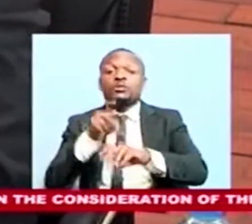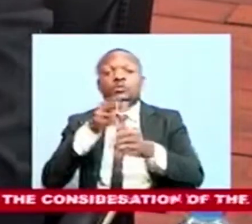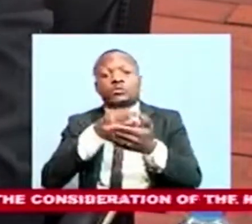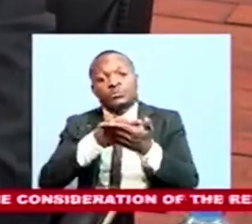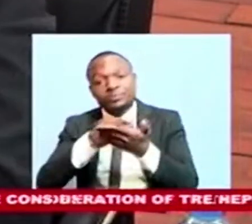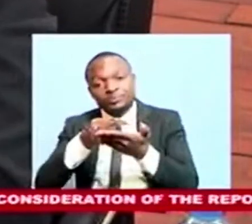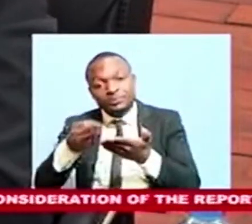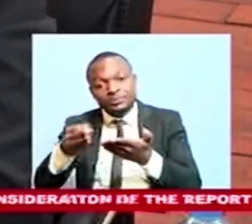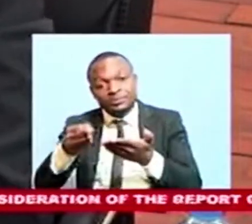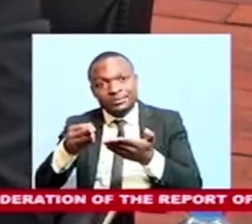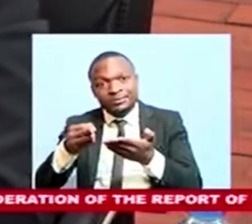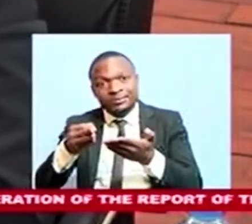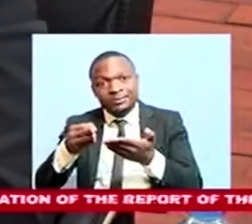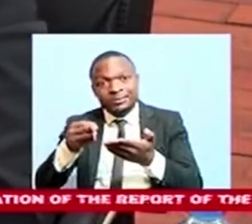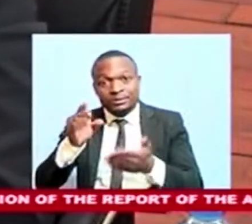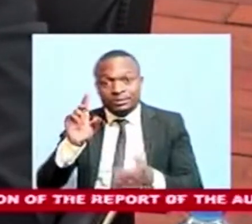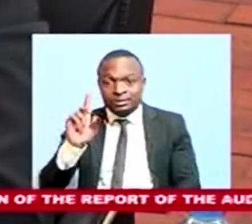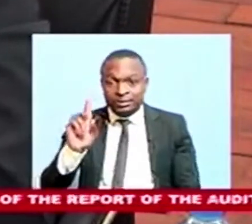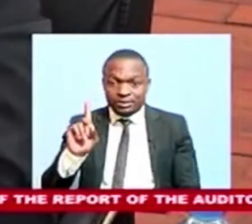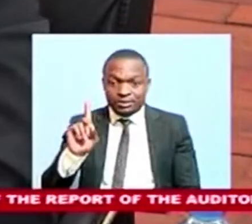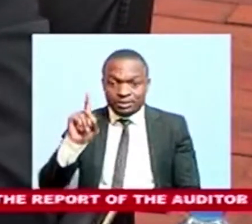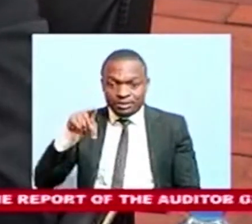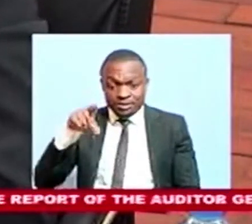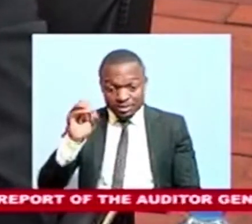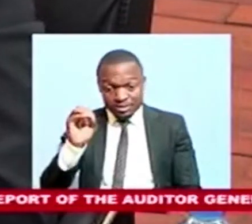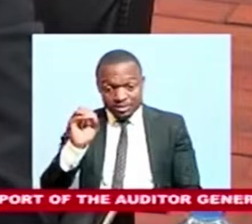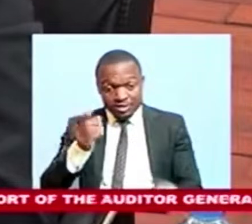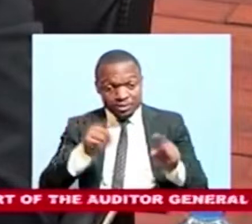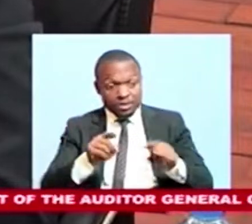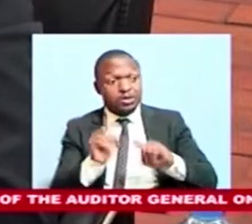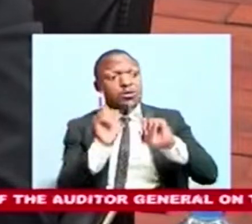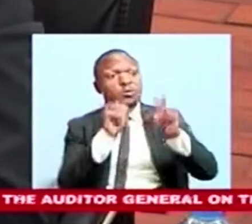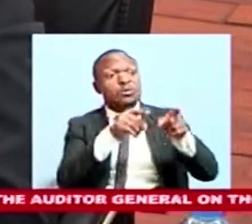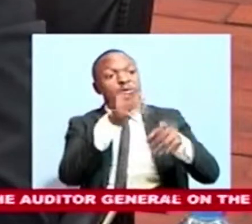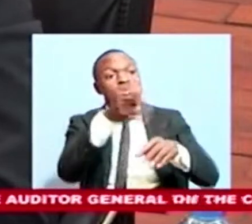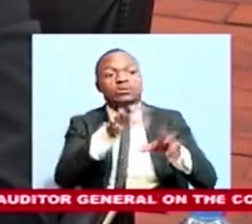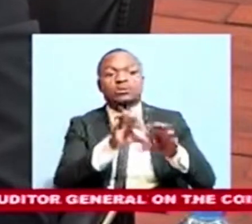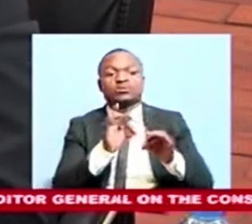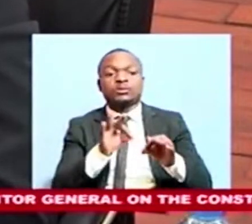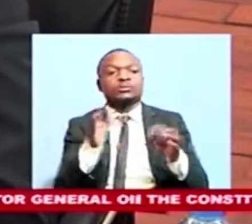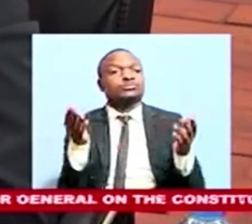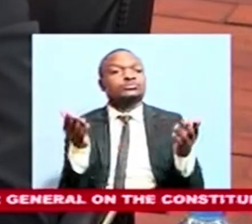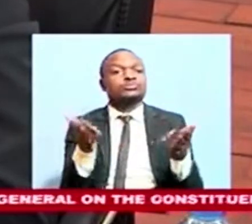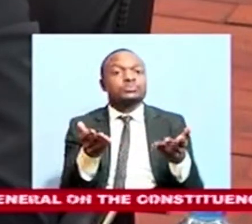to, every other DPO said that when they had gone there, they found there was nothing.